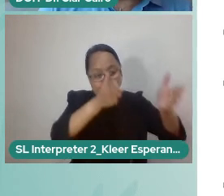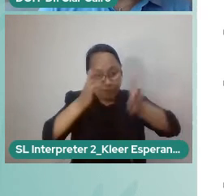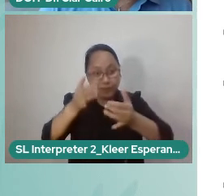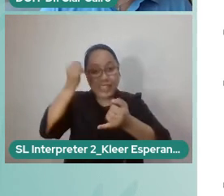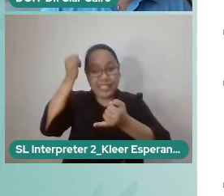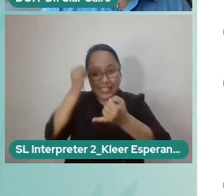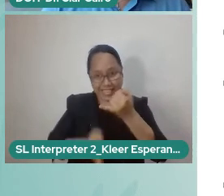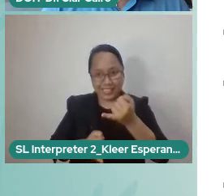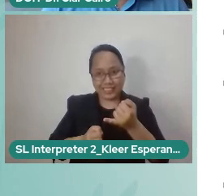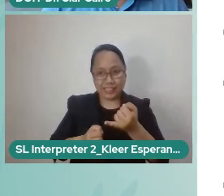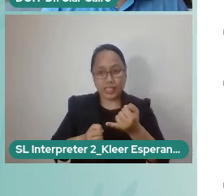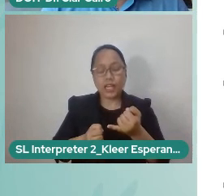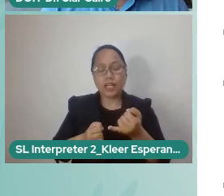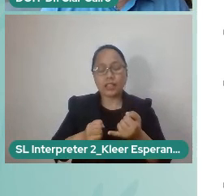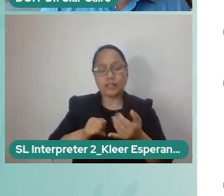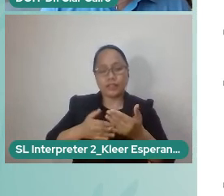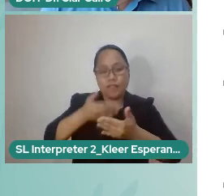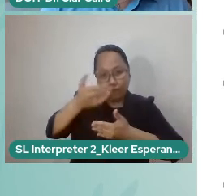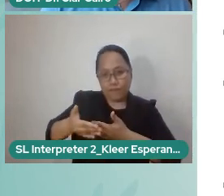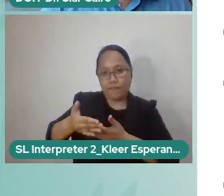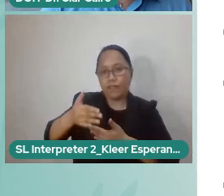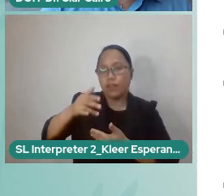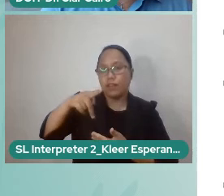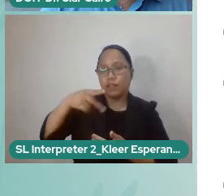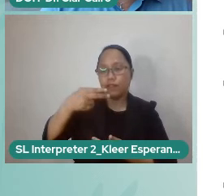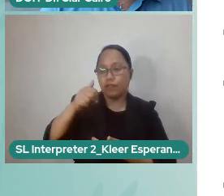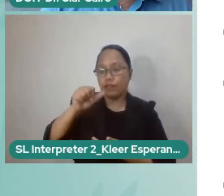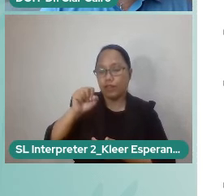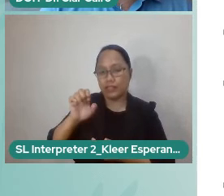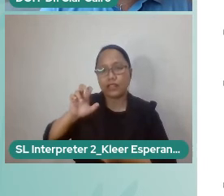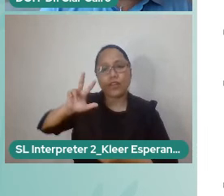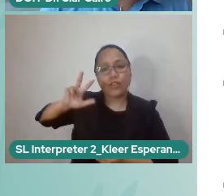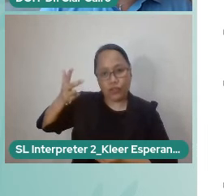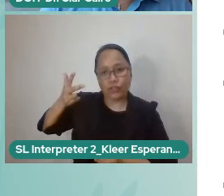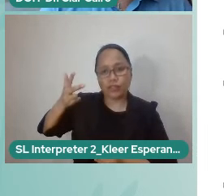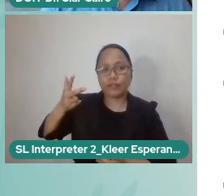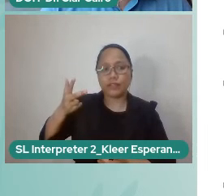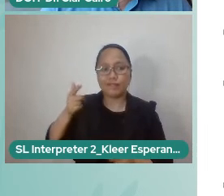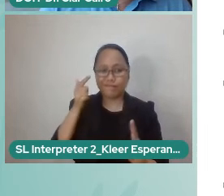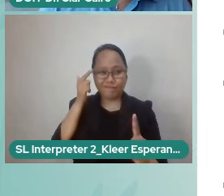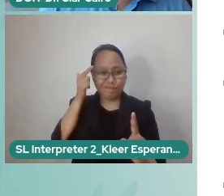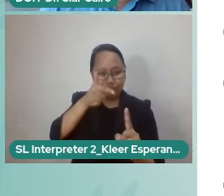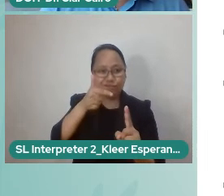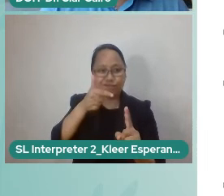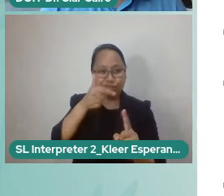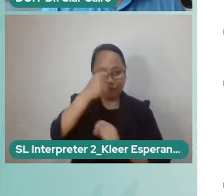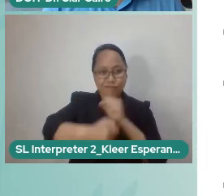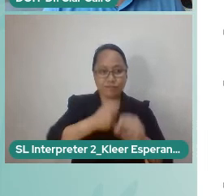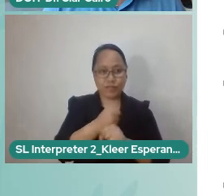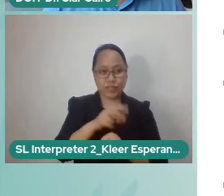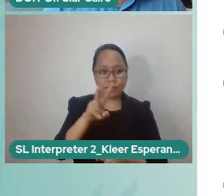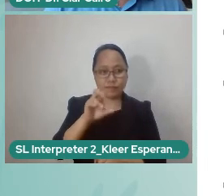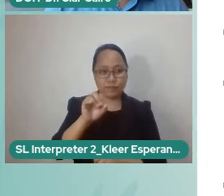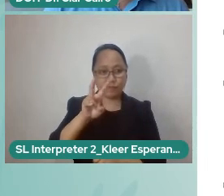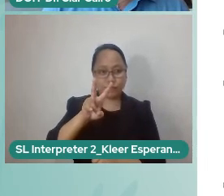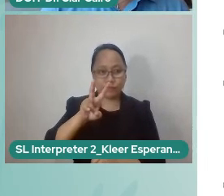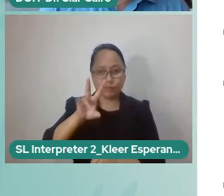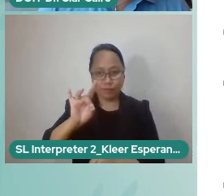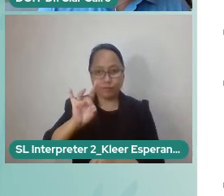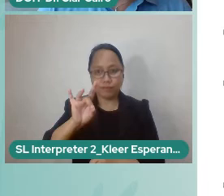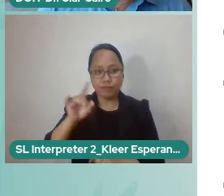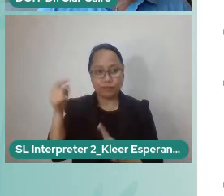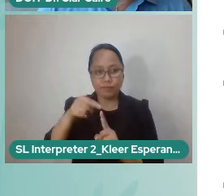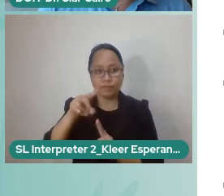third phase, 2028 to 2030, uh, I think we are on track with achieving